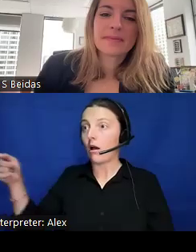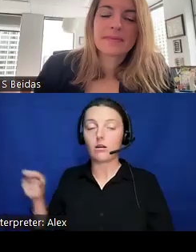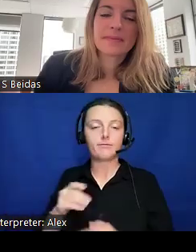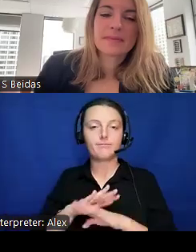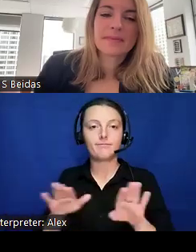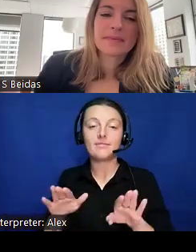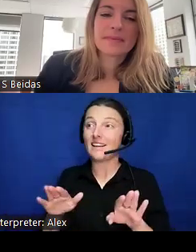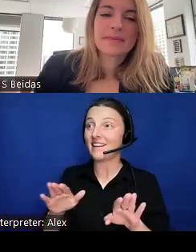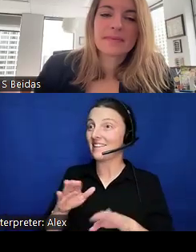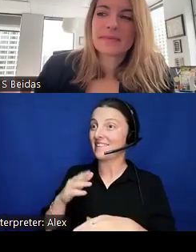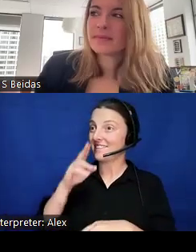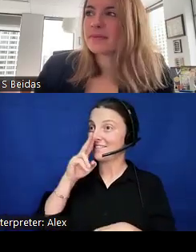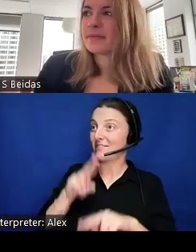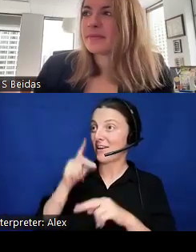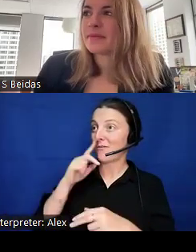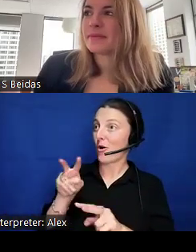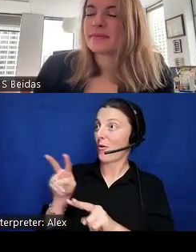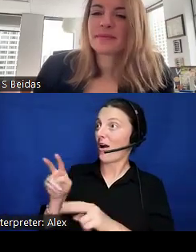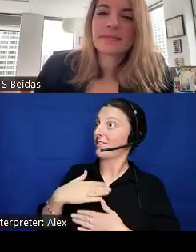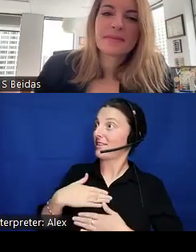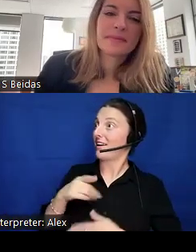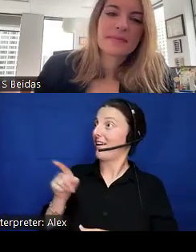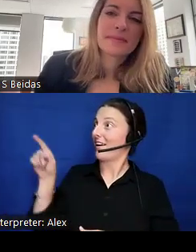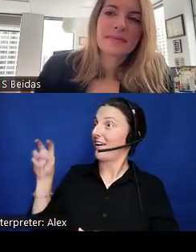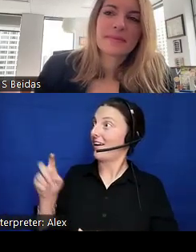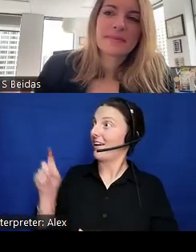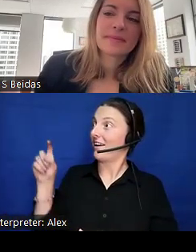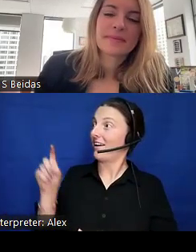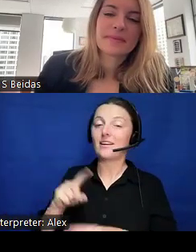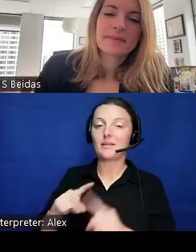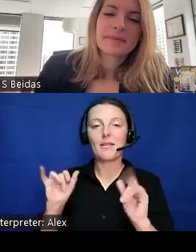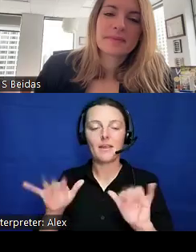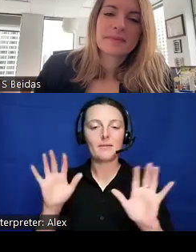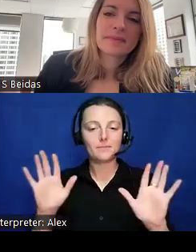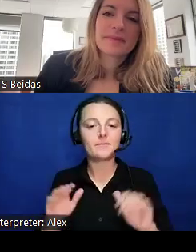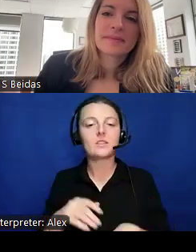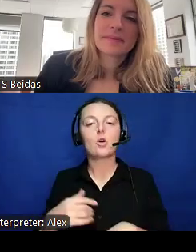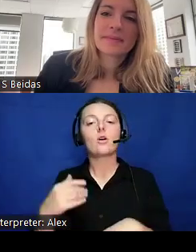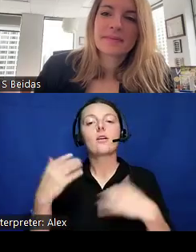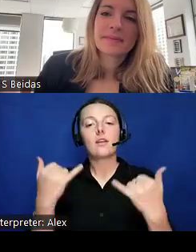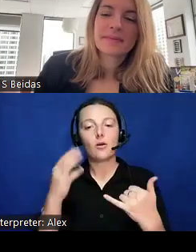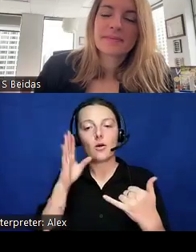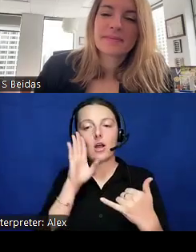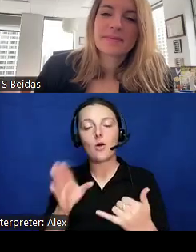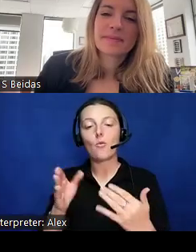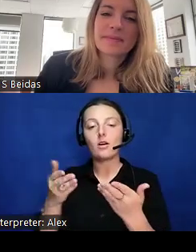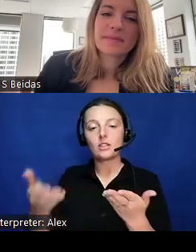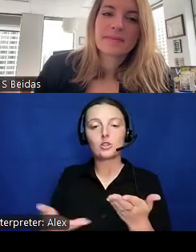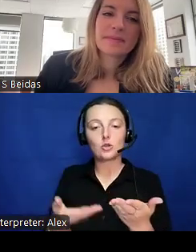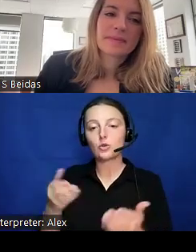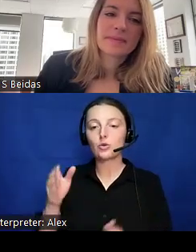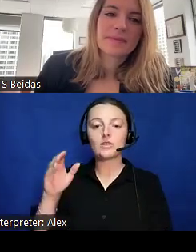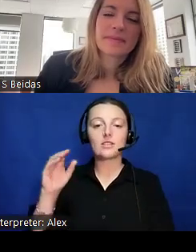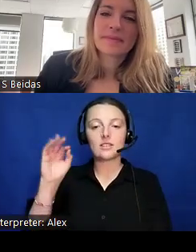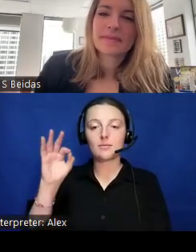end. Without further ado, I'm very excited to introduce our speaker today, Rinad Beidas, who is the